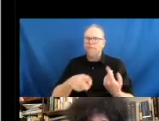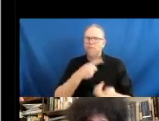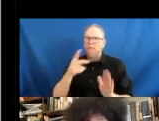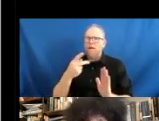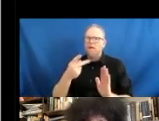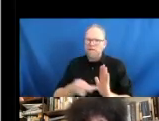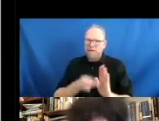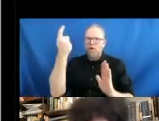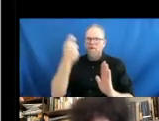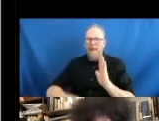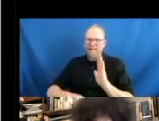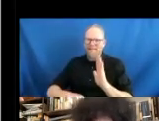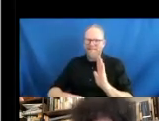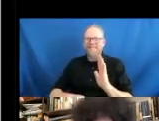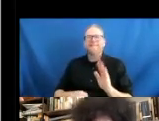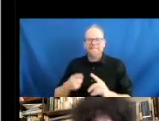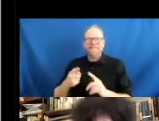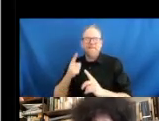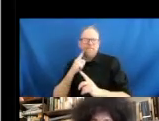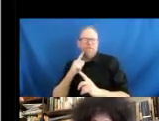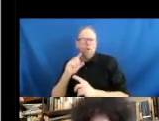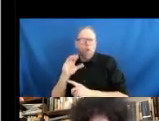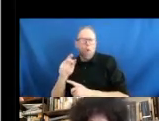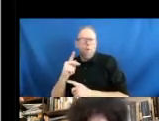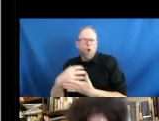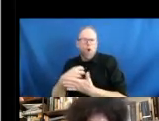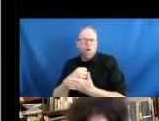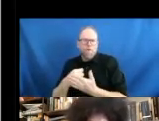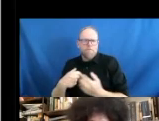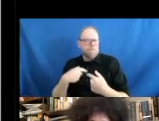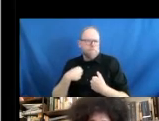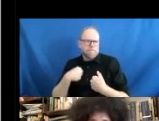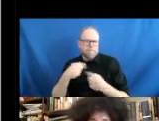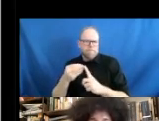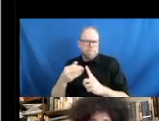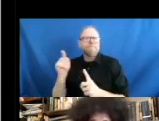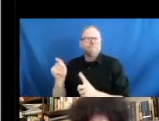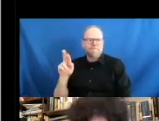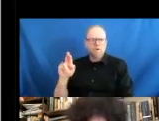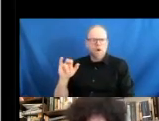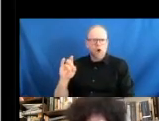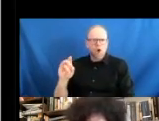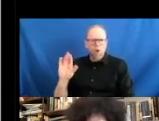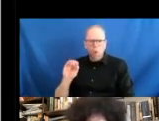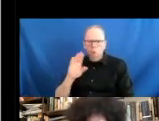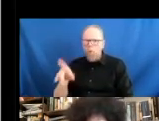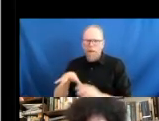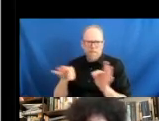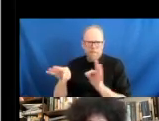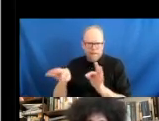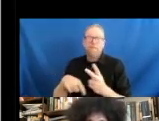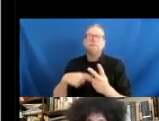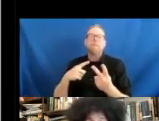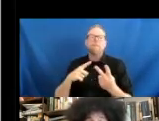corporate earnings. We'll go into that a little bit further. Ricardo will talk about that more. And lastly, in